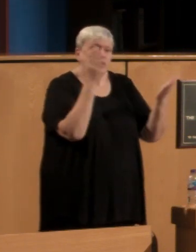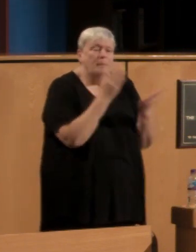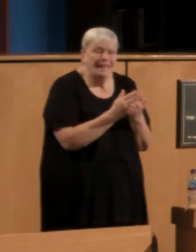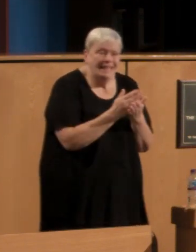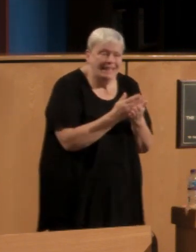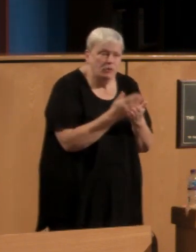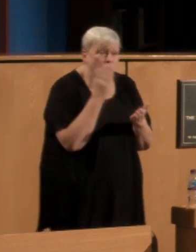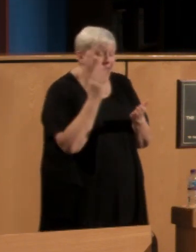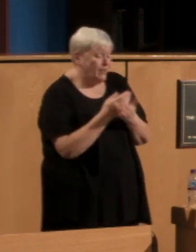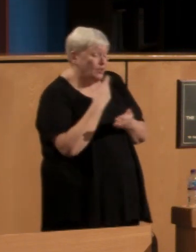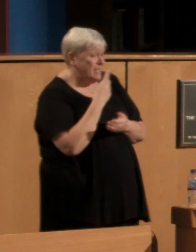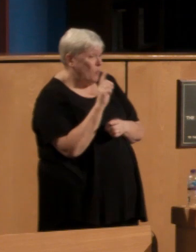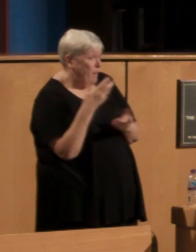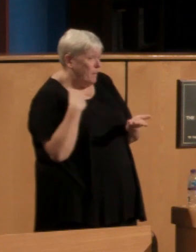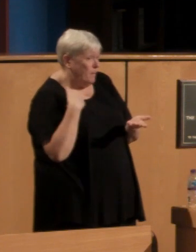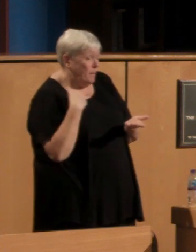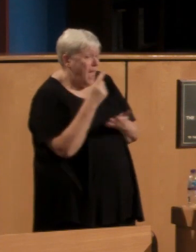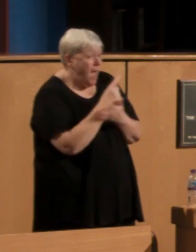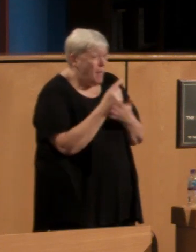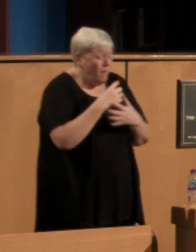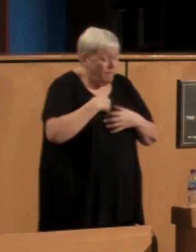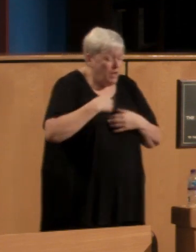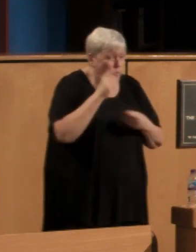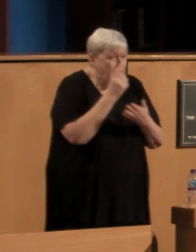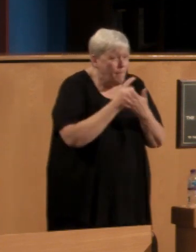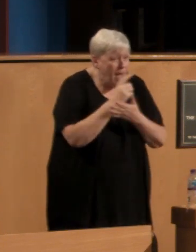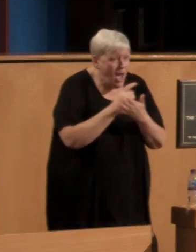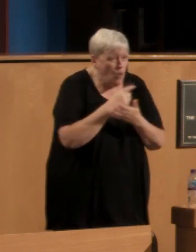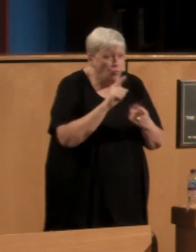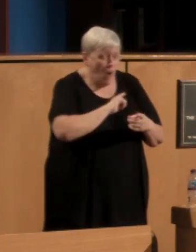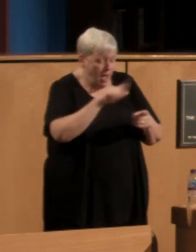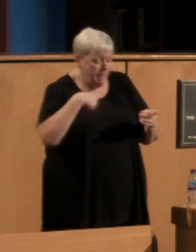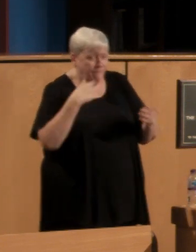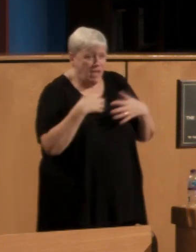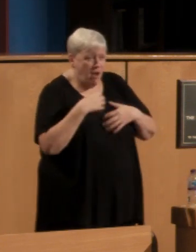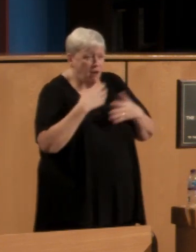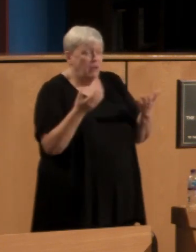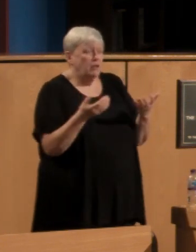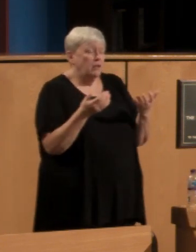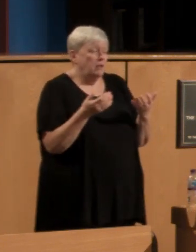what you're actually saying with that fear, what that fear is about, what that fear is for.